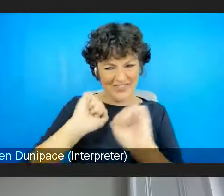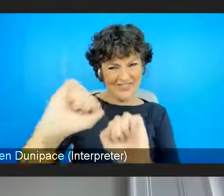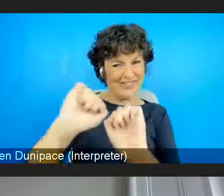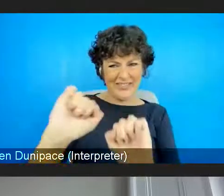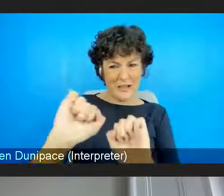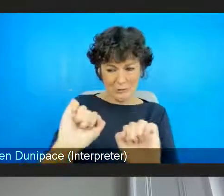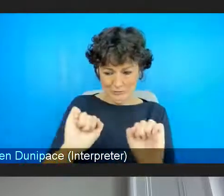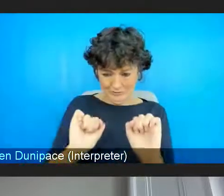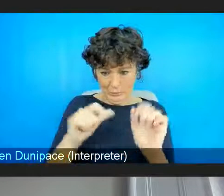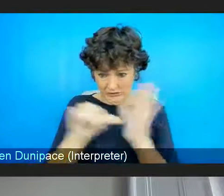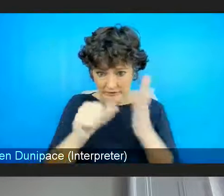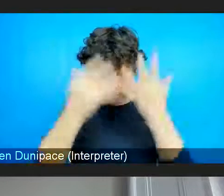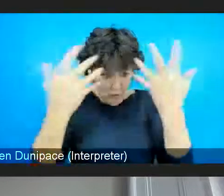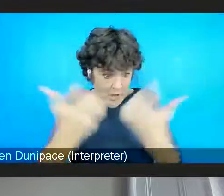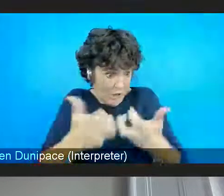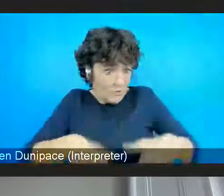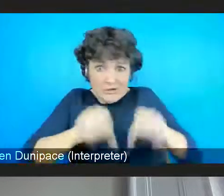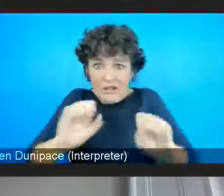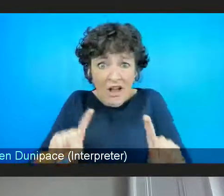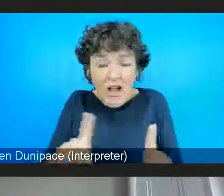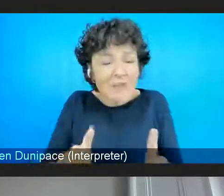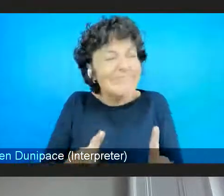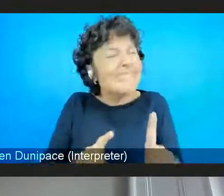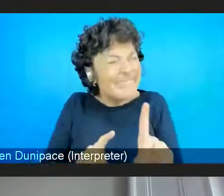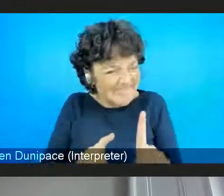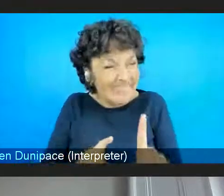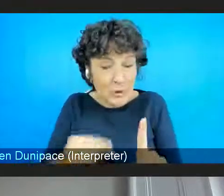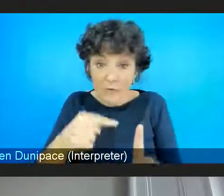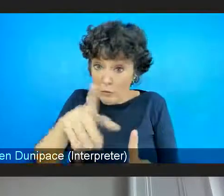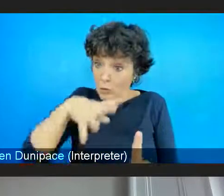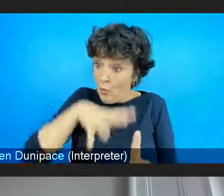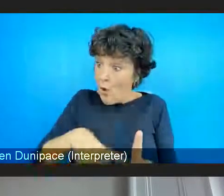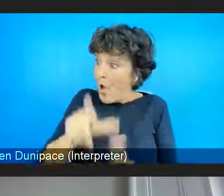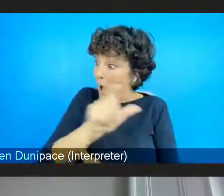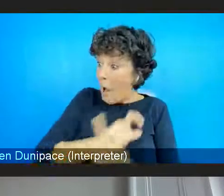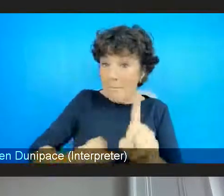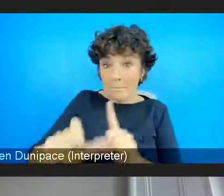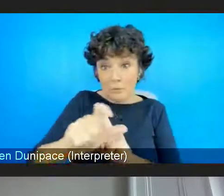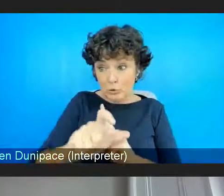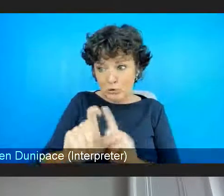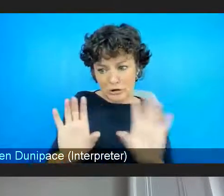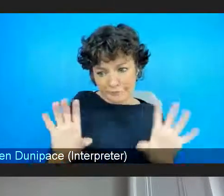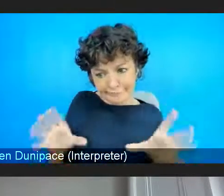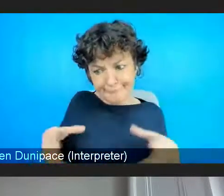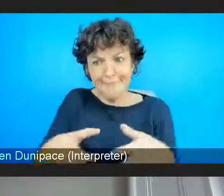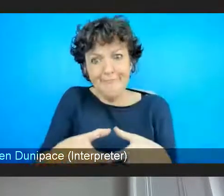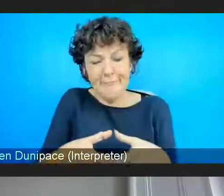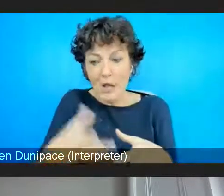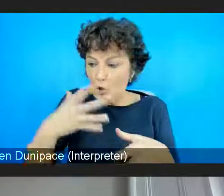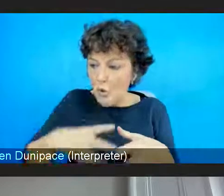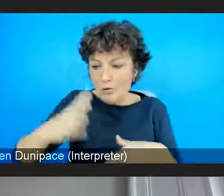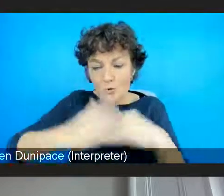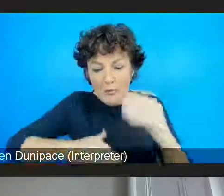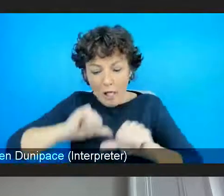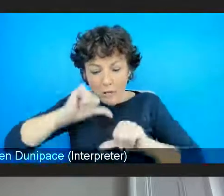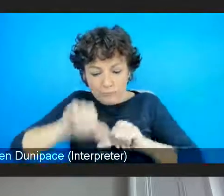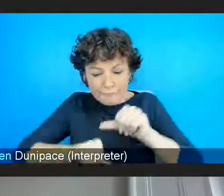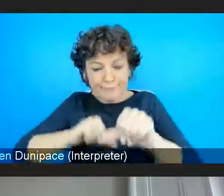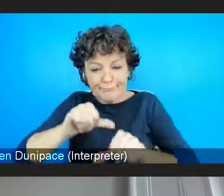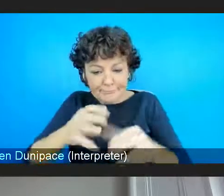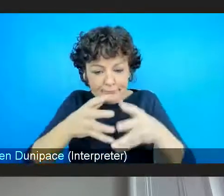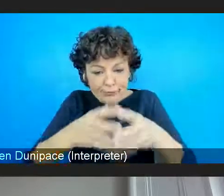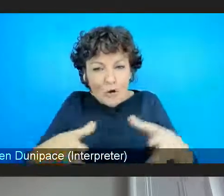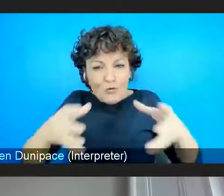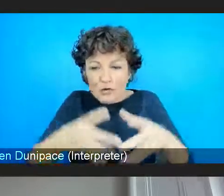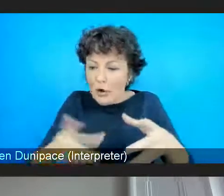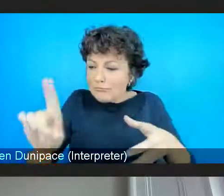challenging. They wouldn't know where to begin. So I suppose having community action and building capacity iteratively over time, so that groups are able to